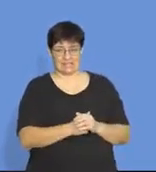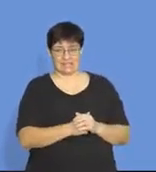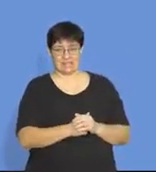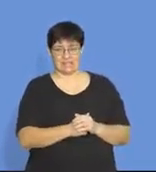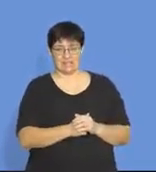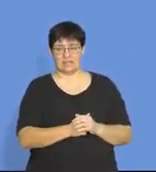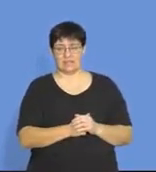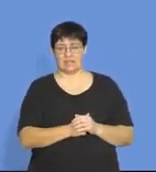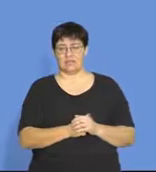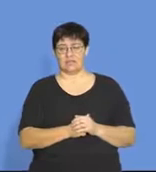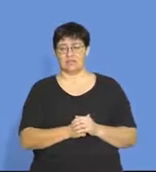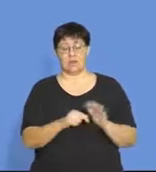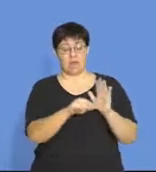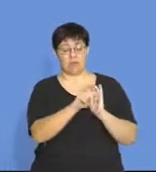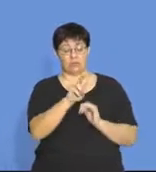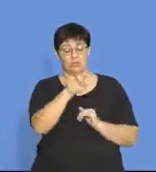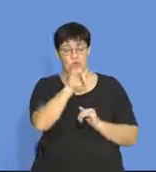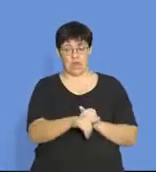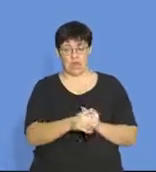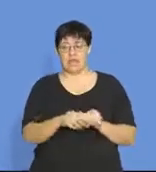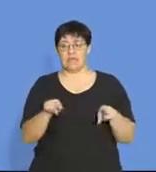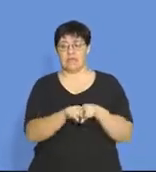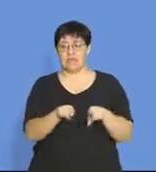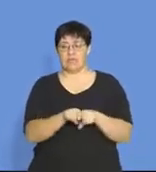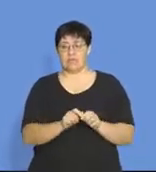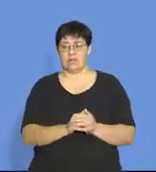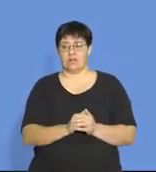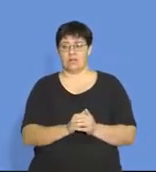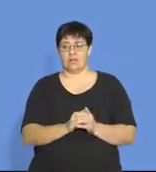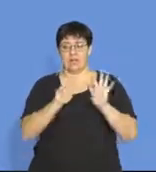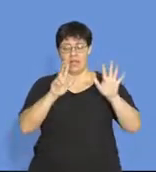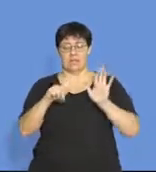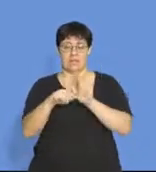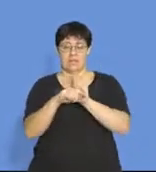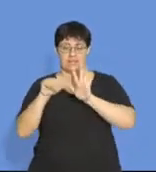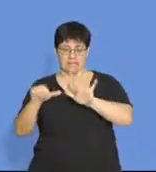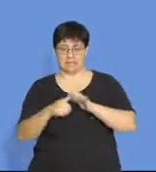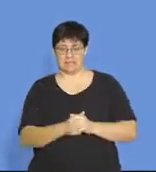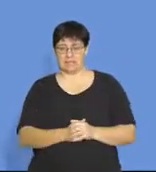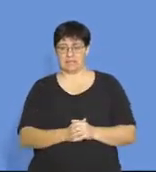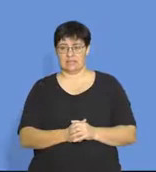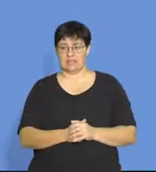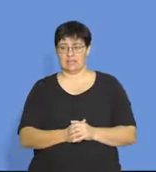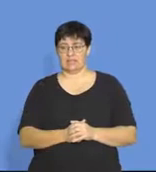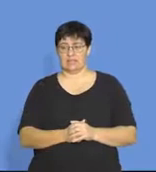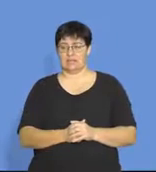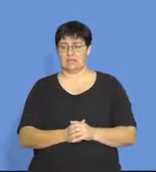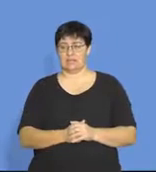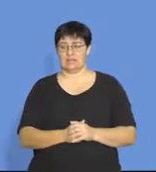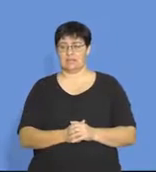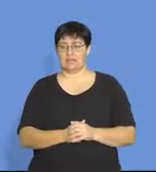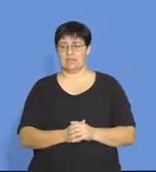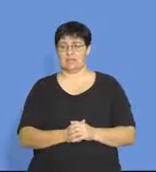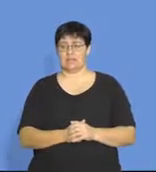multiply those two numbers. So it will be minus 2y equal to 8 minus 6.